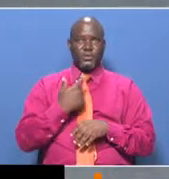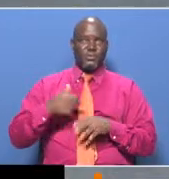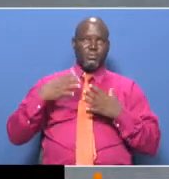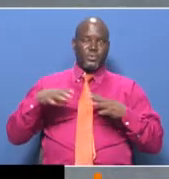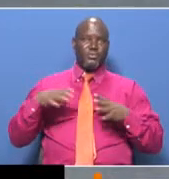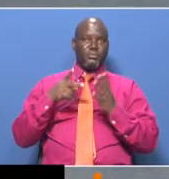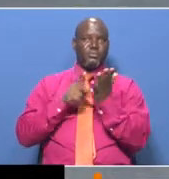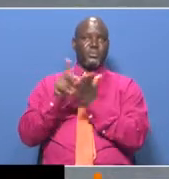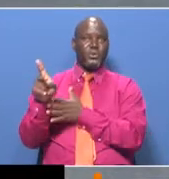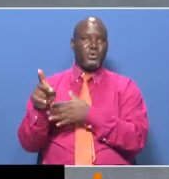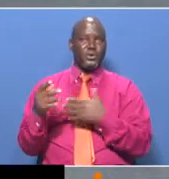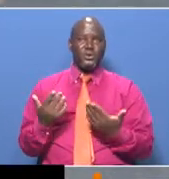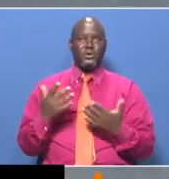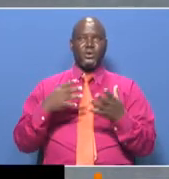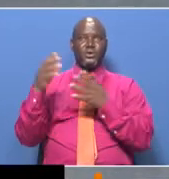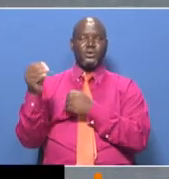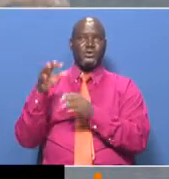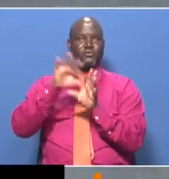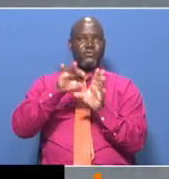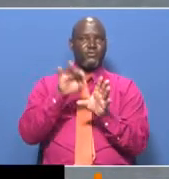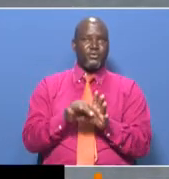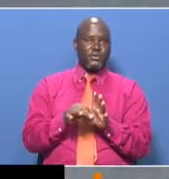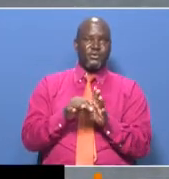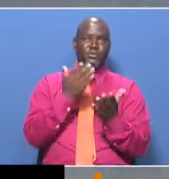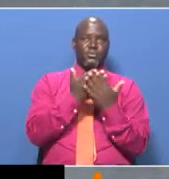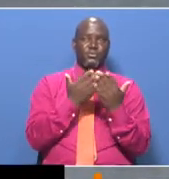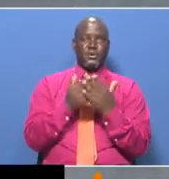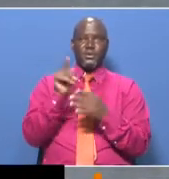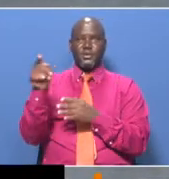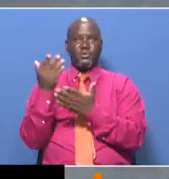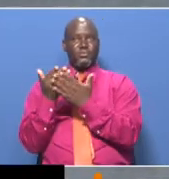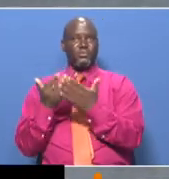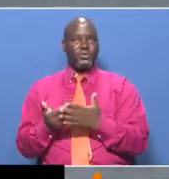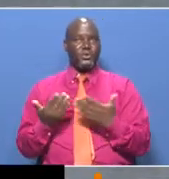being paid to go and vote for this motion and this motion.